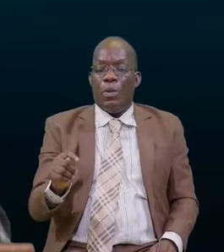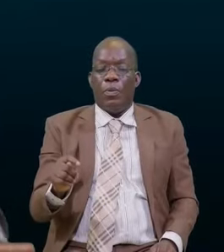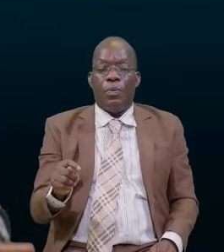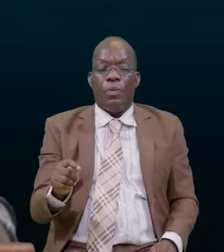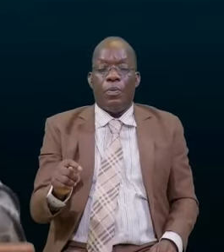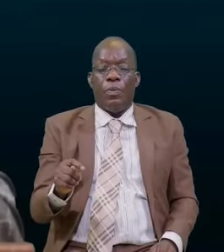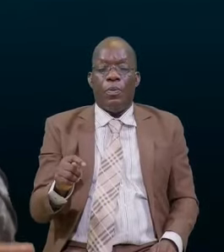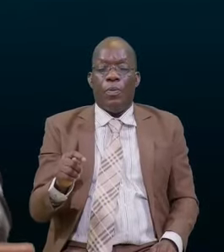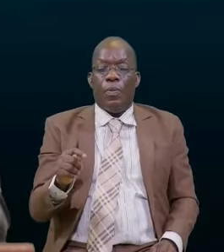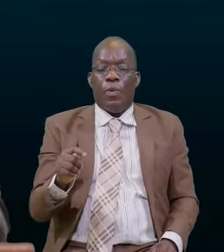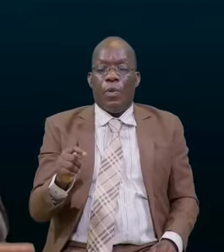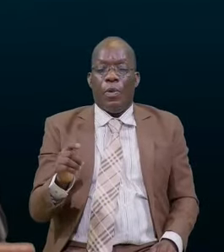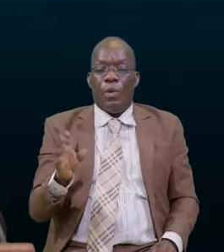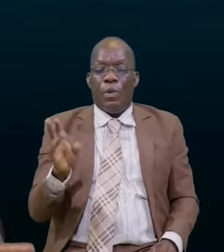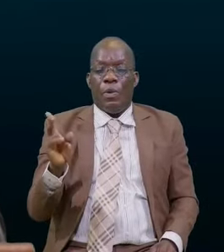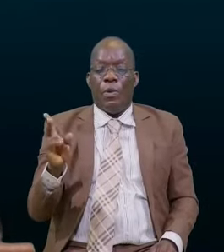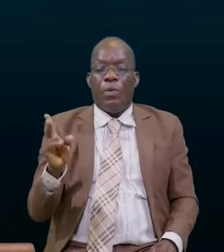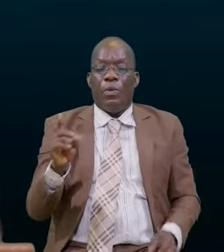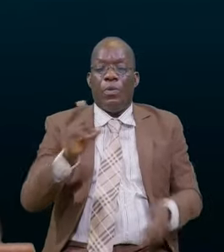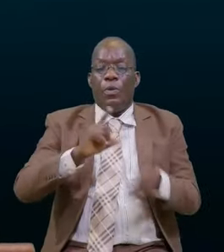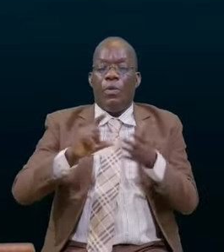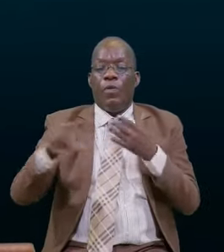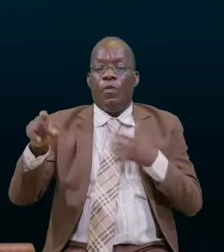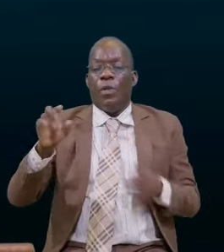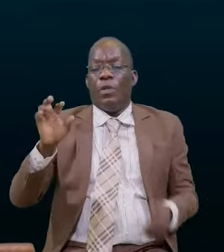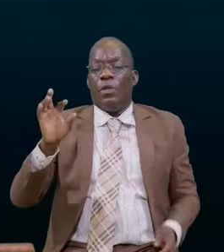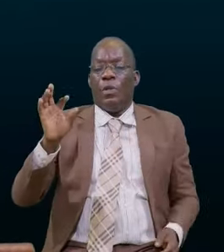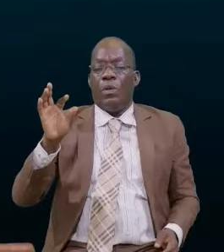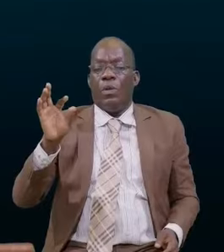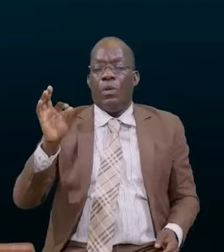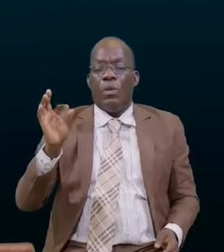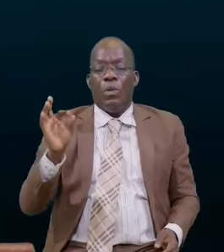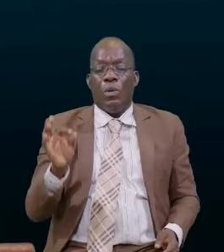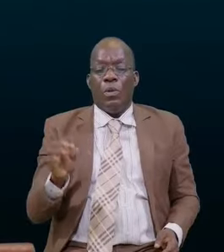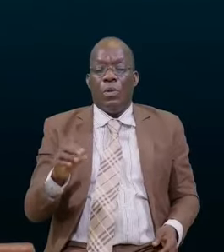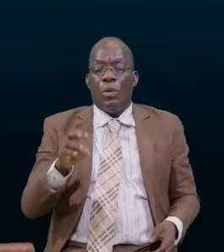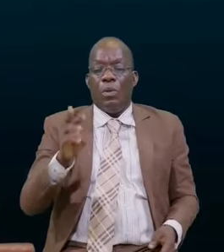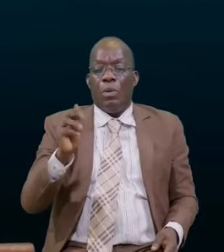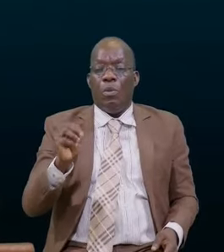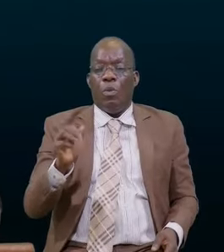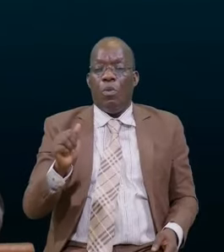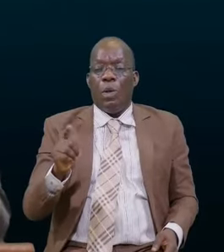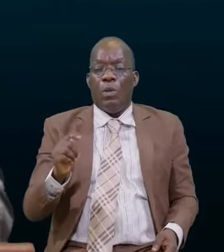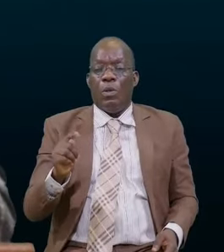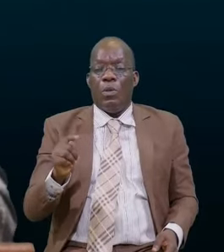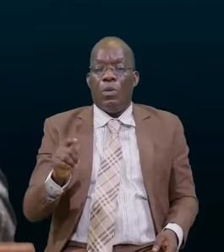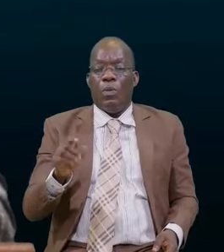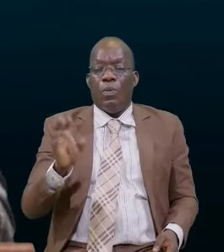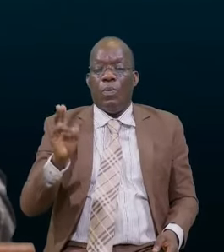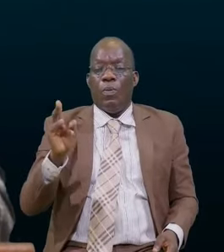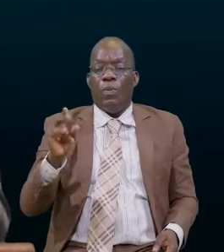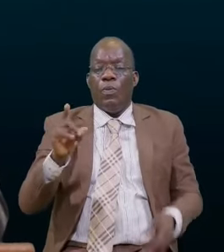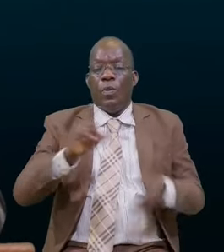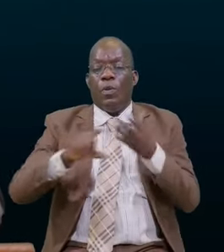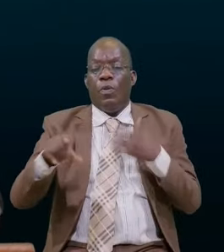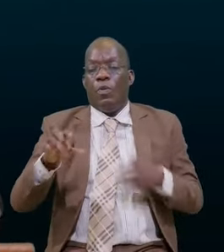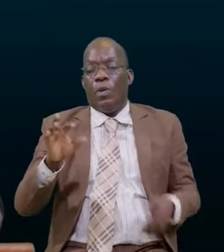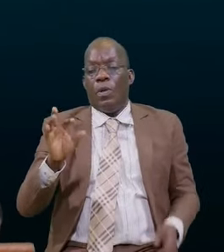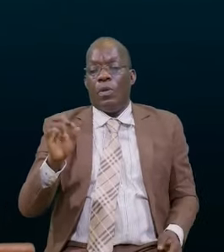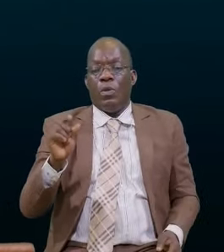17 I read verse 20 Matthew chter 17 I read verse